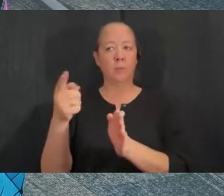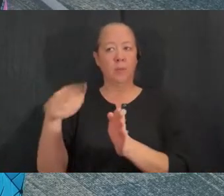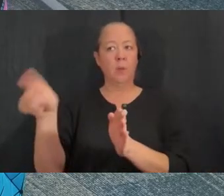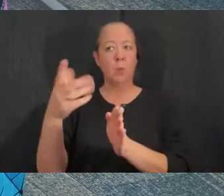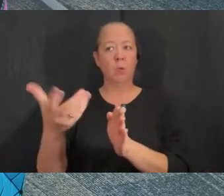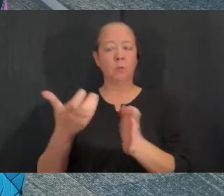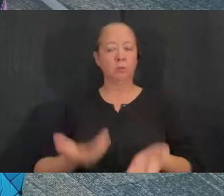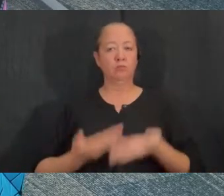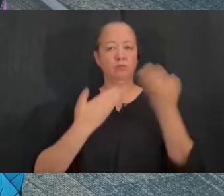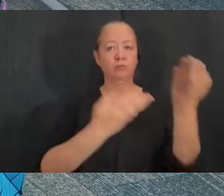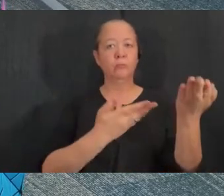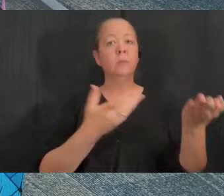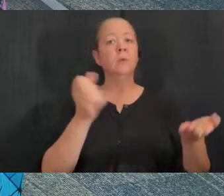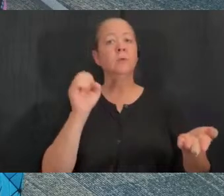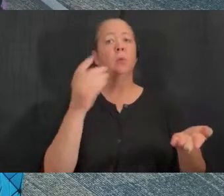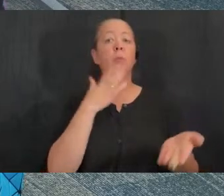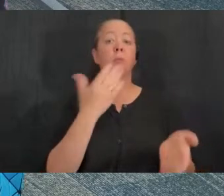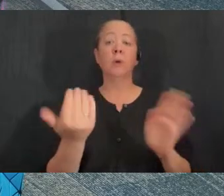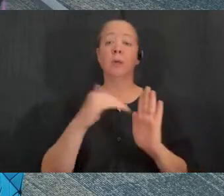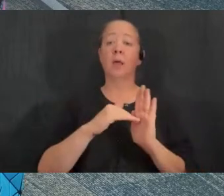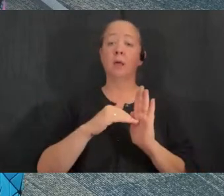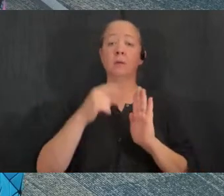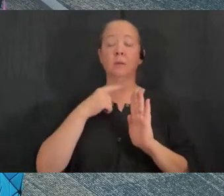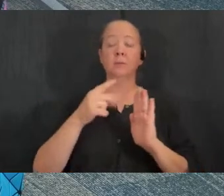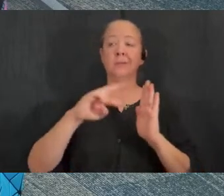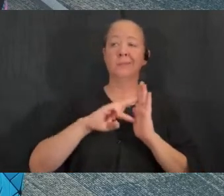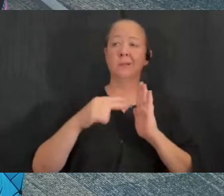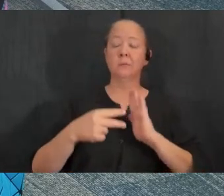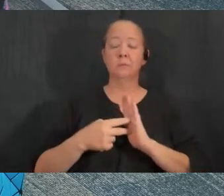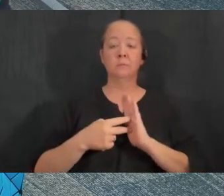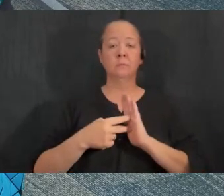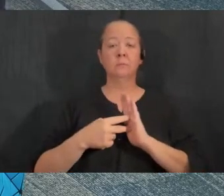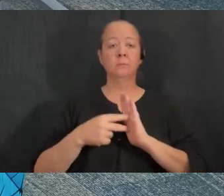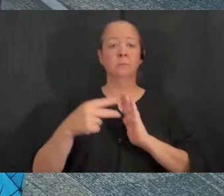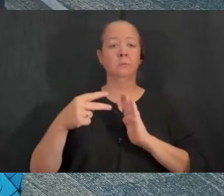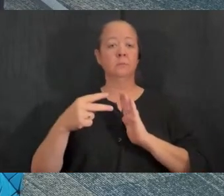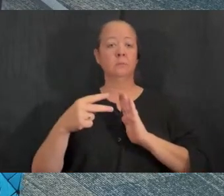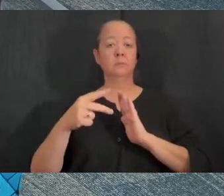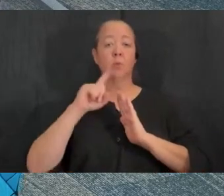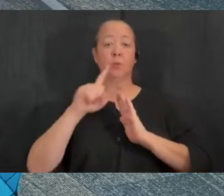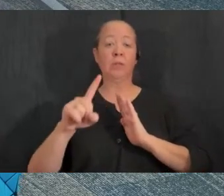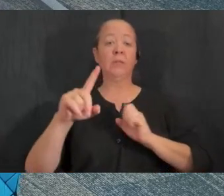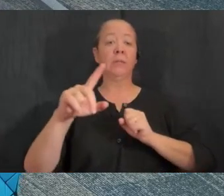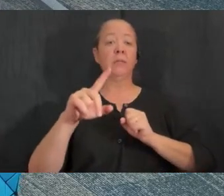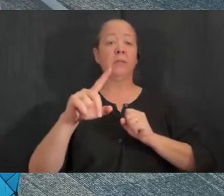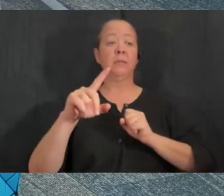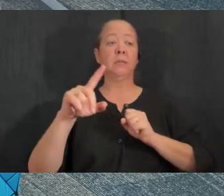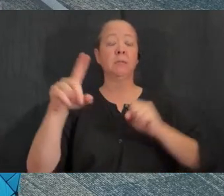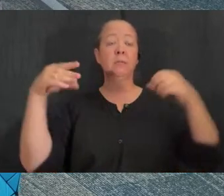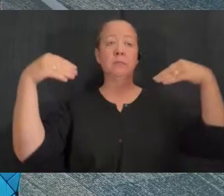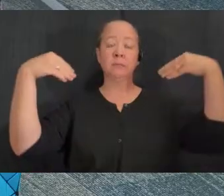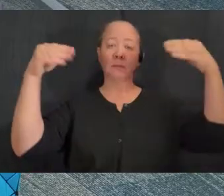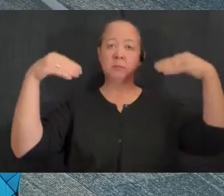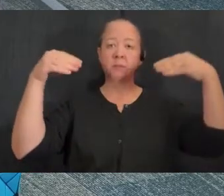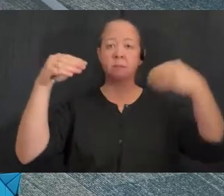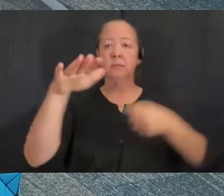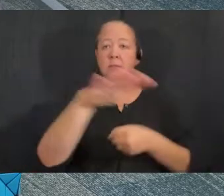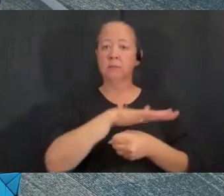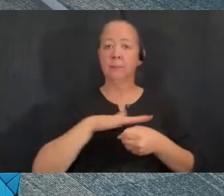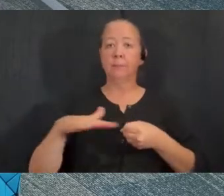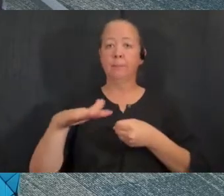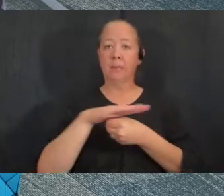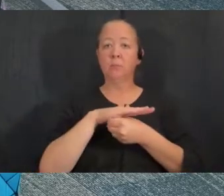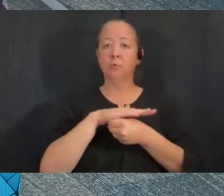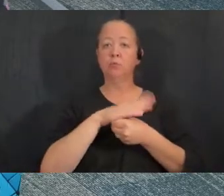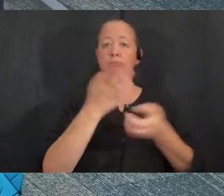So again, it's intended to be really a space that serves the